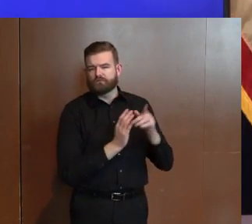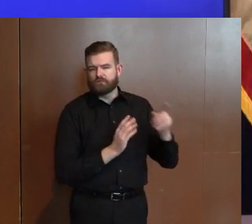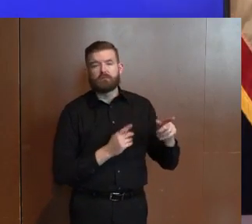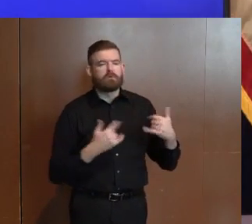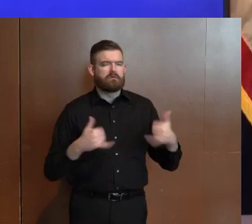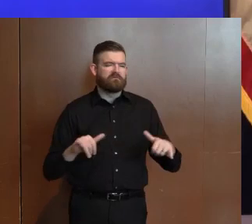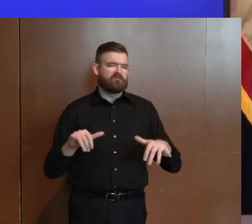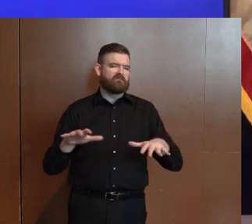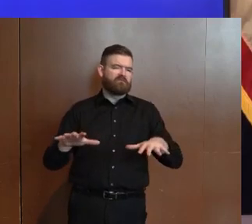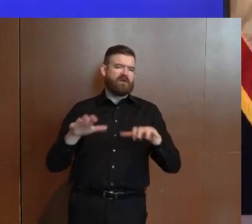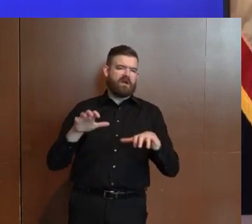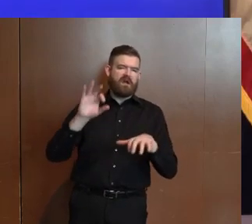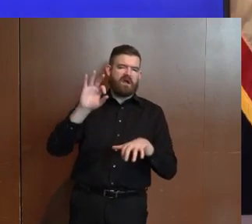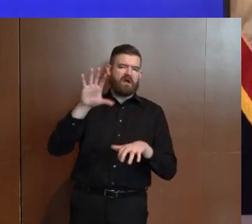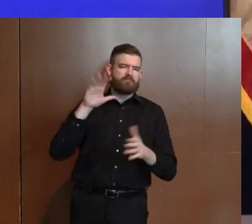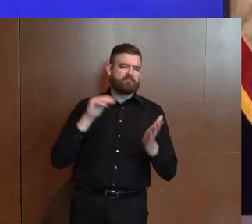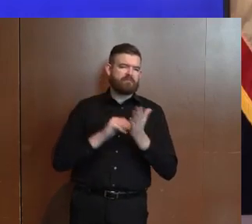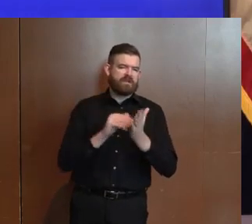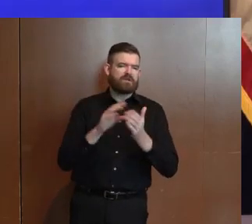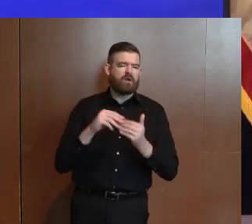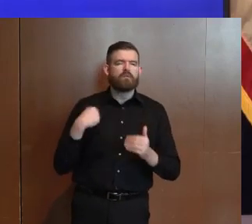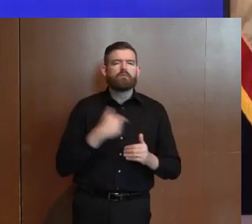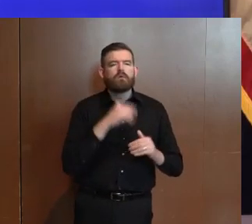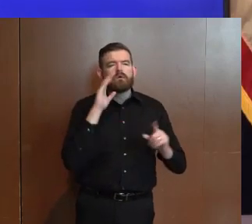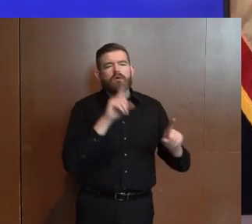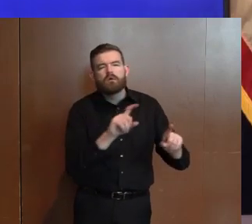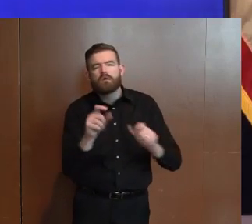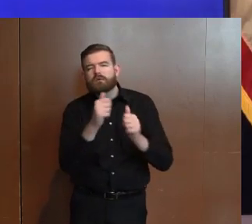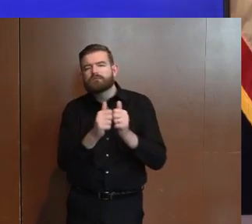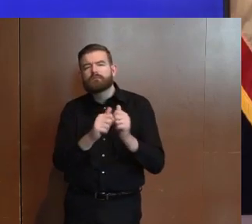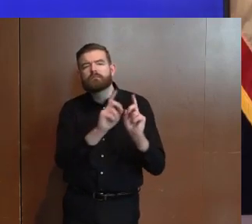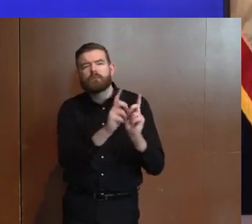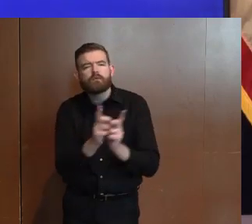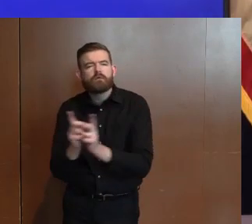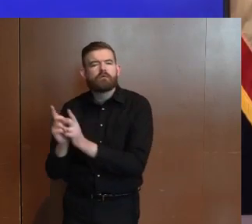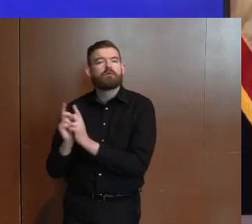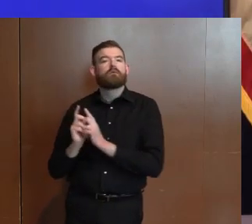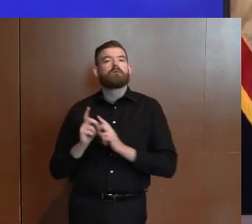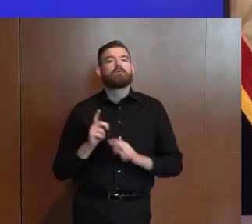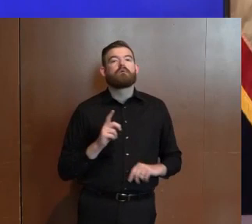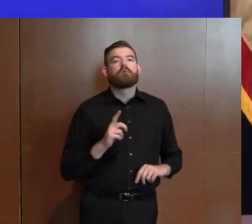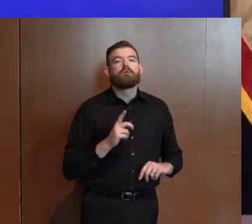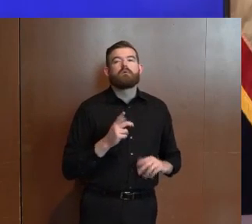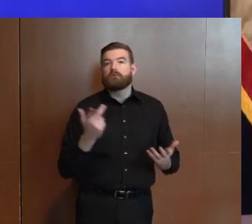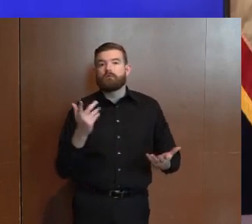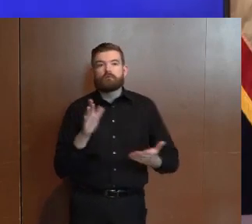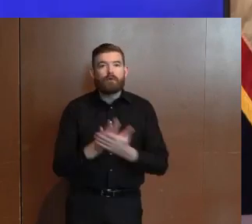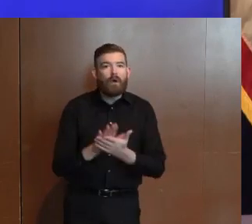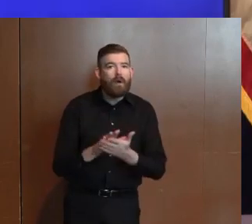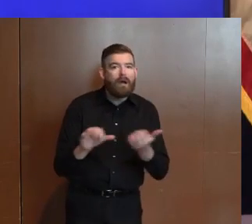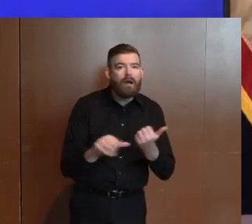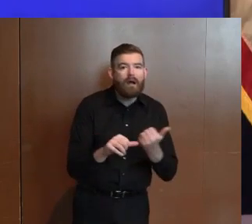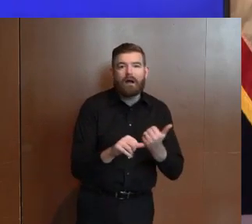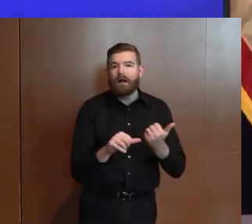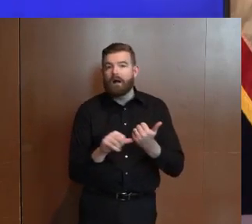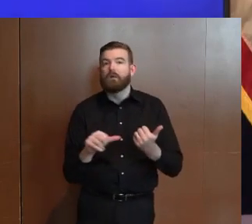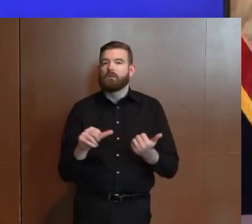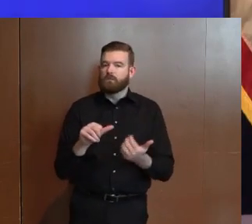we'll be going through department by department. People have asked a lot about school aid. That's one thing we want to make sure we get right, for instance.